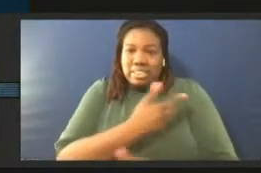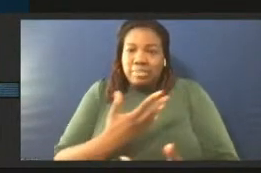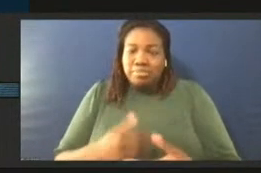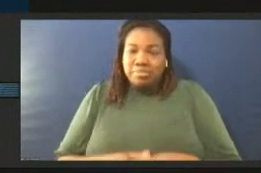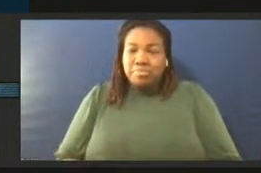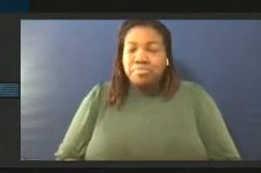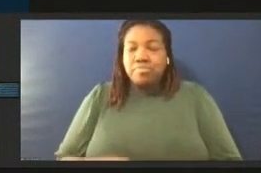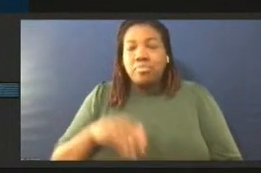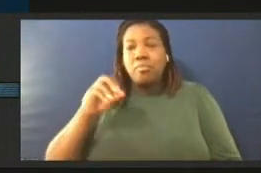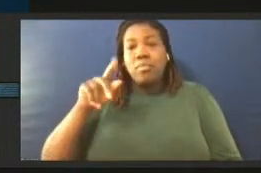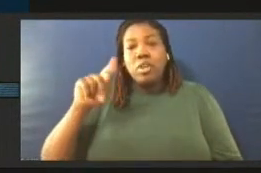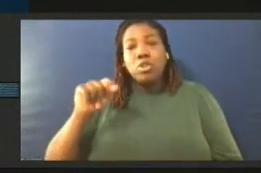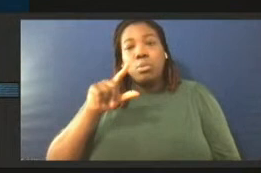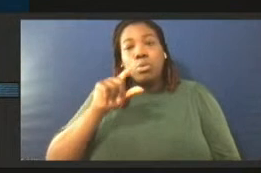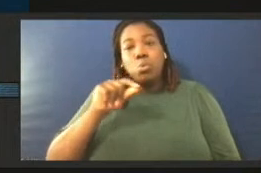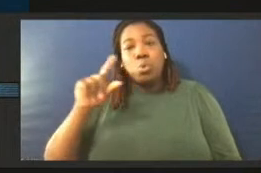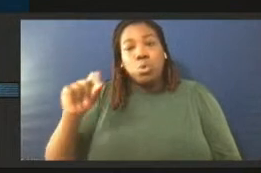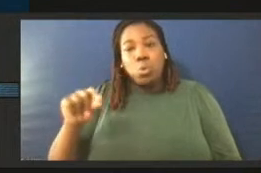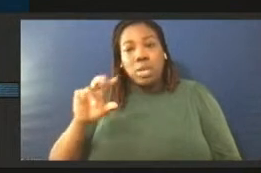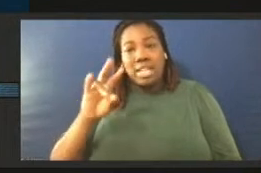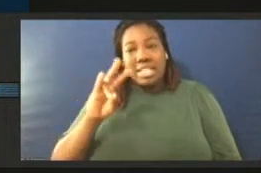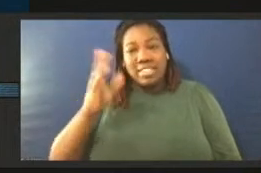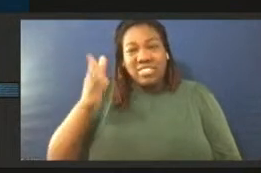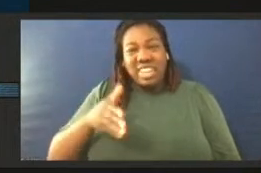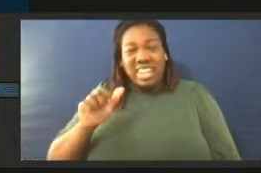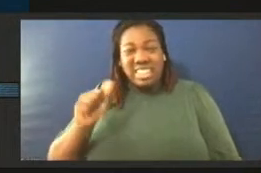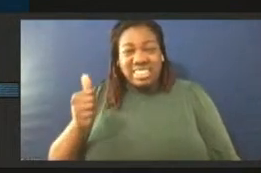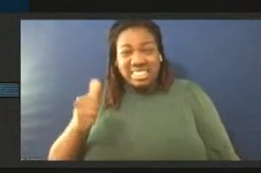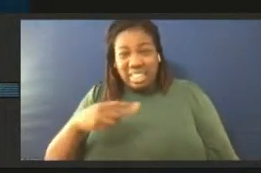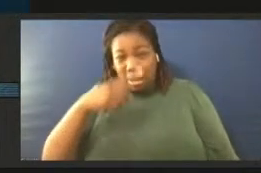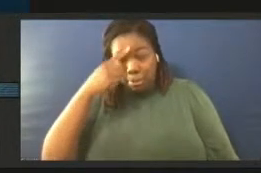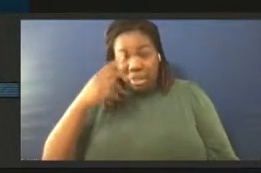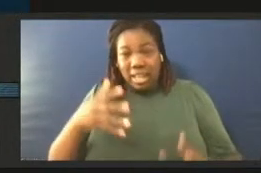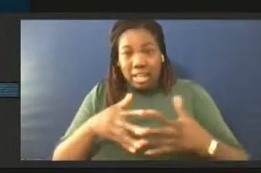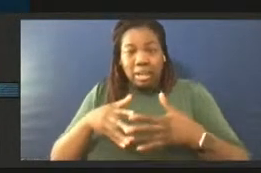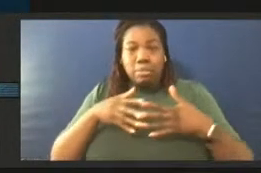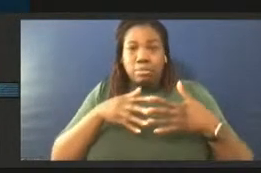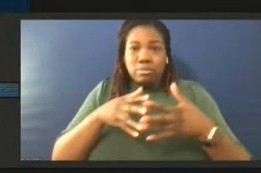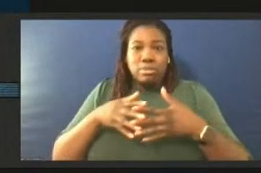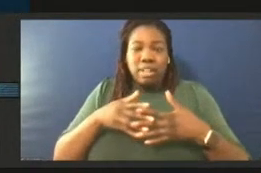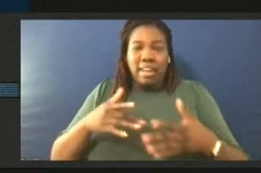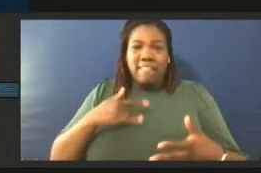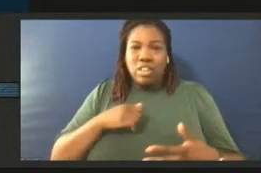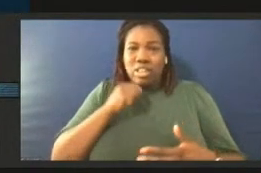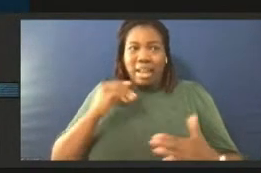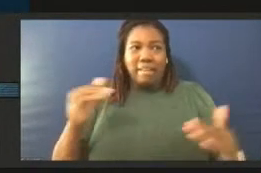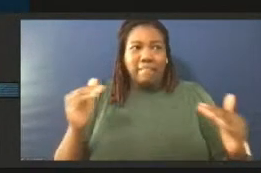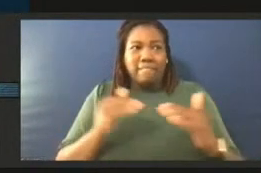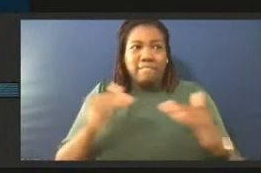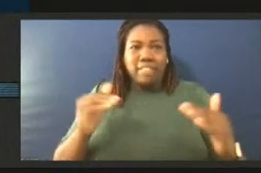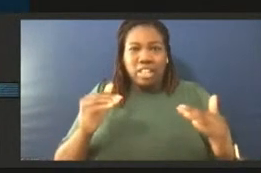October 2020 poll, 7 out of 10 Black Americans said they were treated unfairly by the